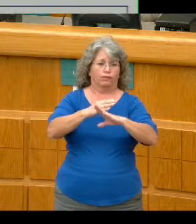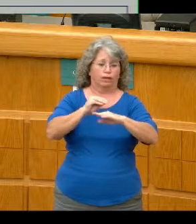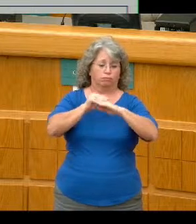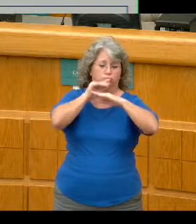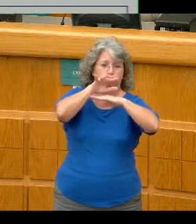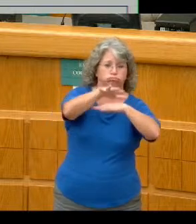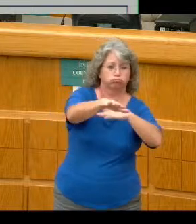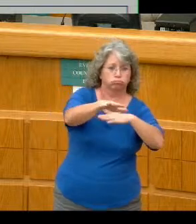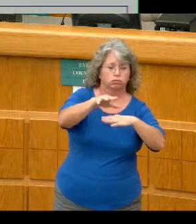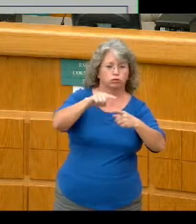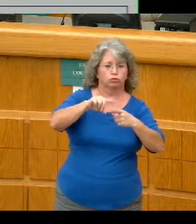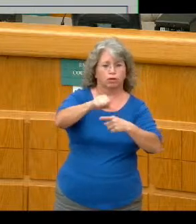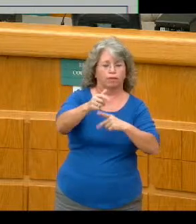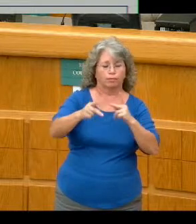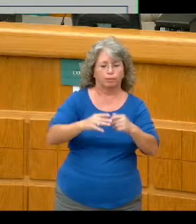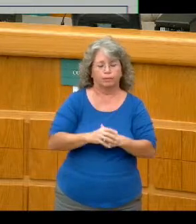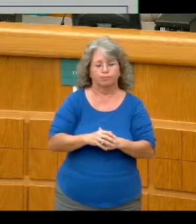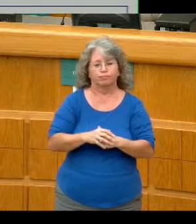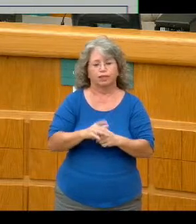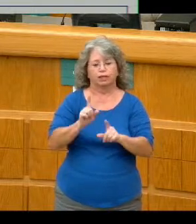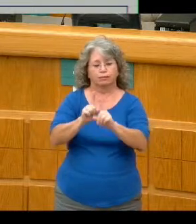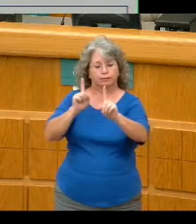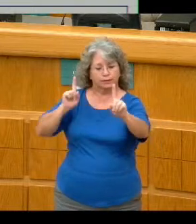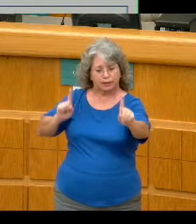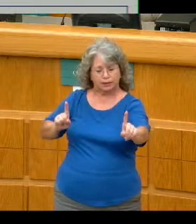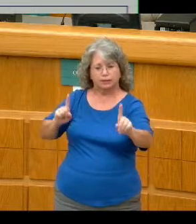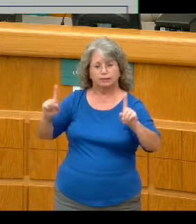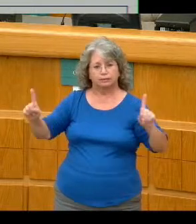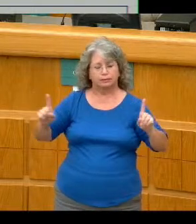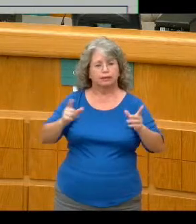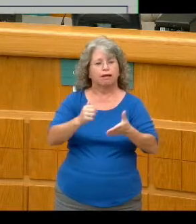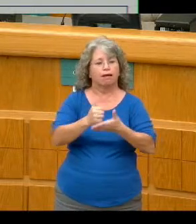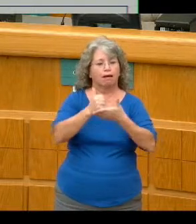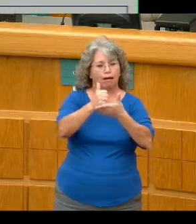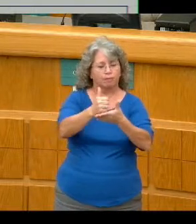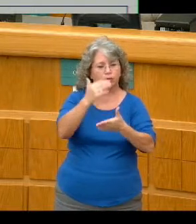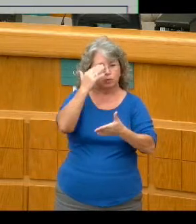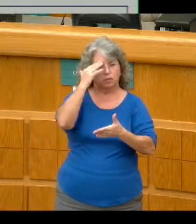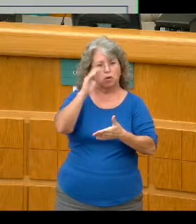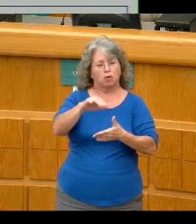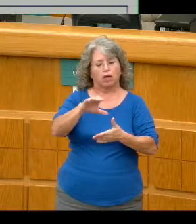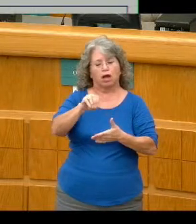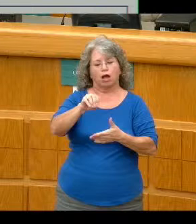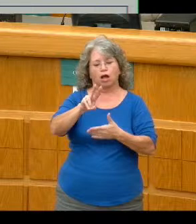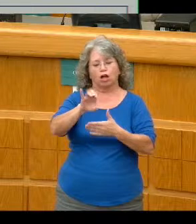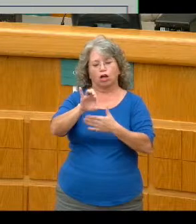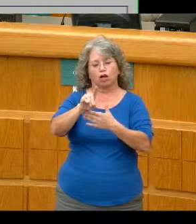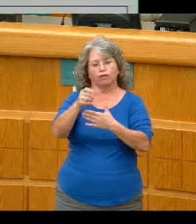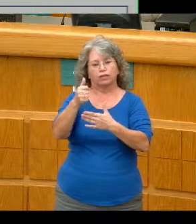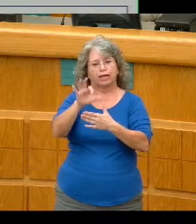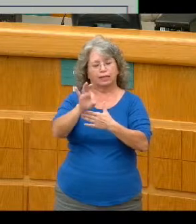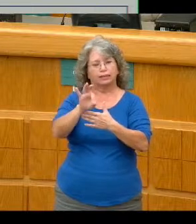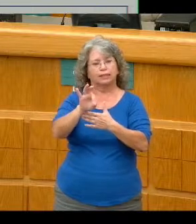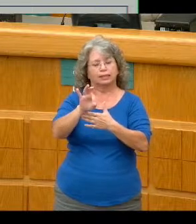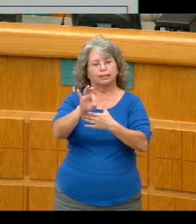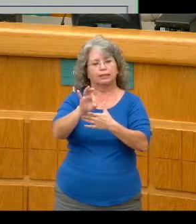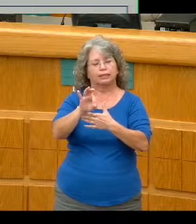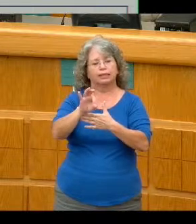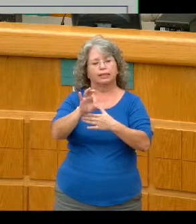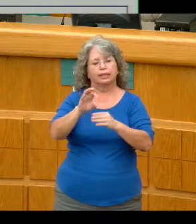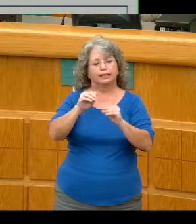contract COVID-19 from other people. Social distancing helps also. Although at this point we do know that COVID-19